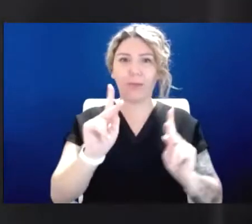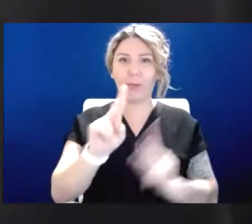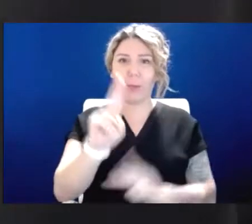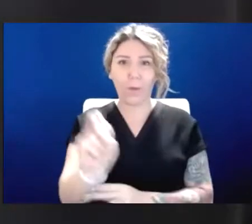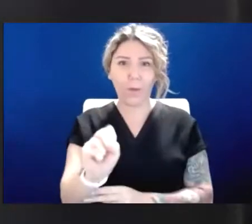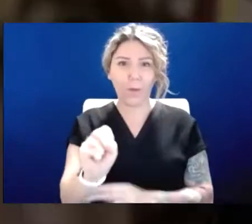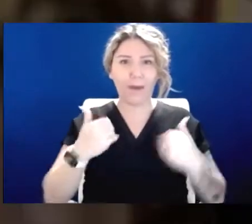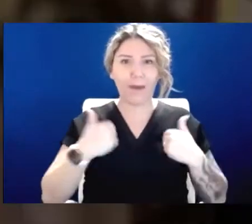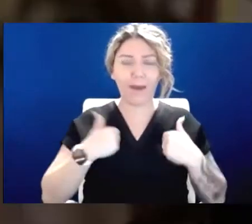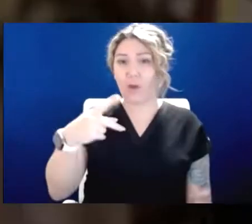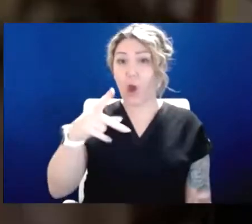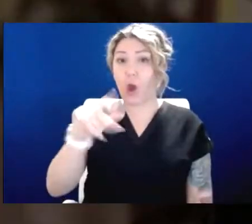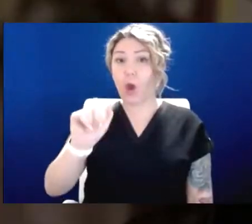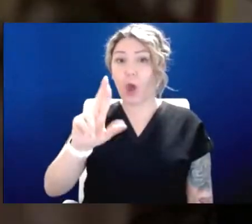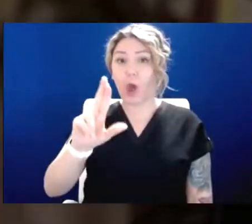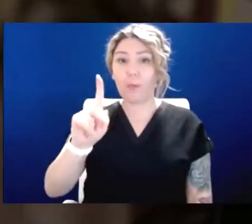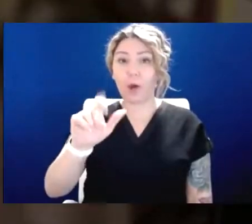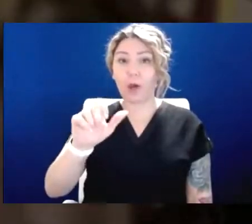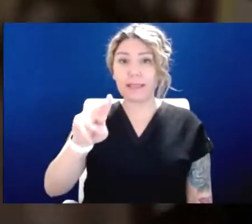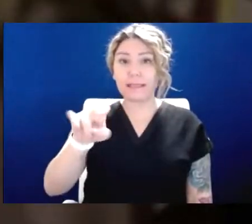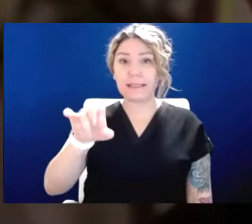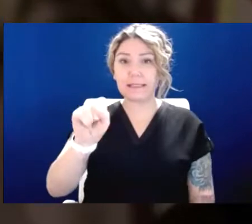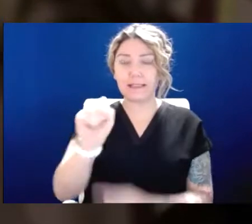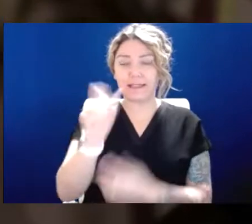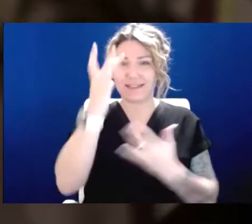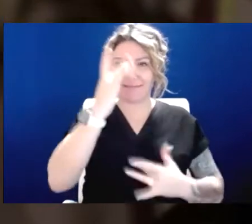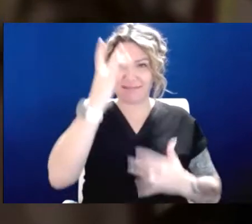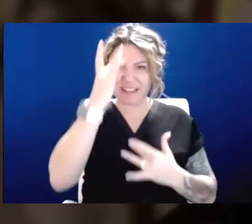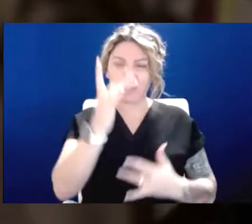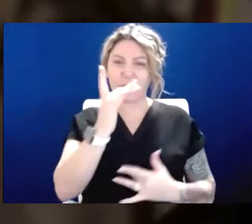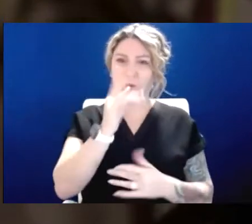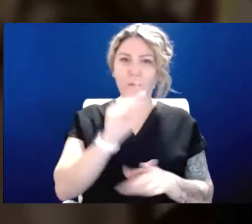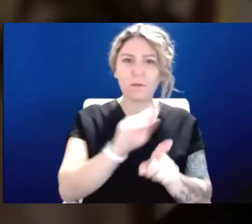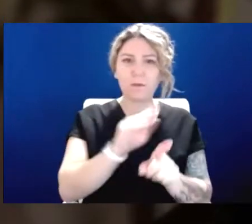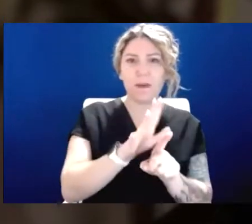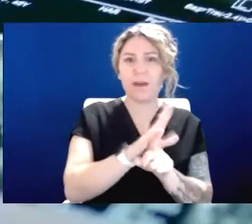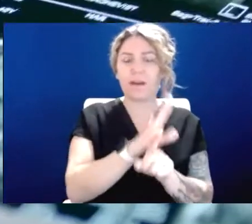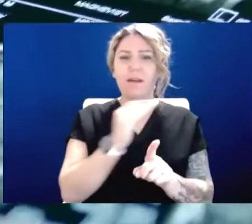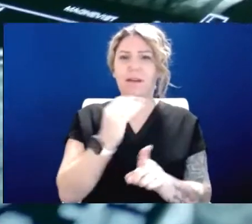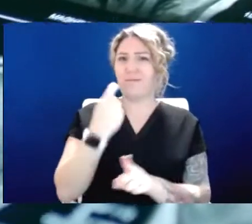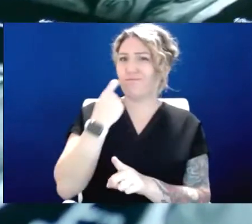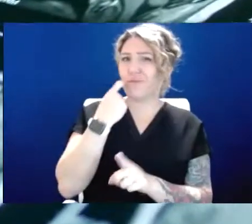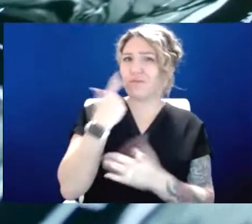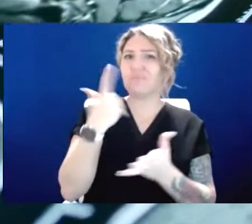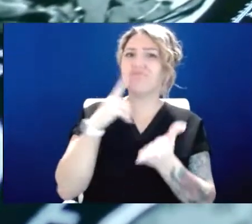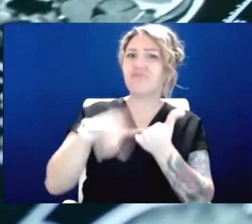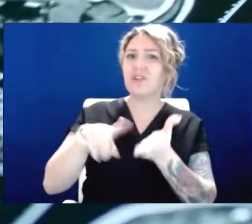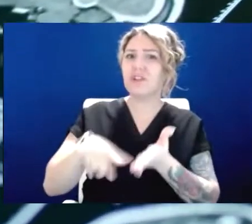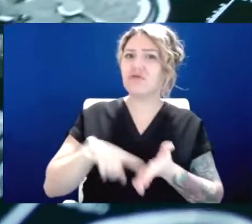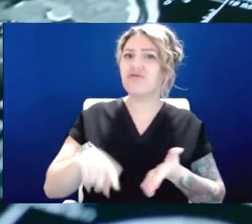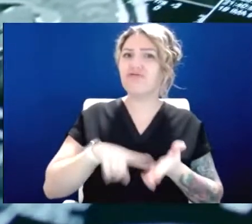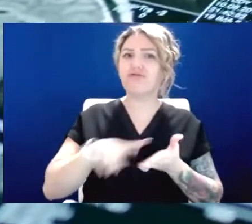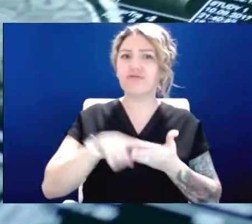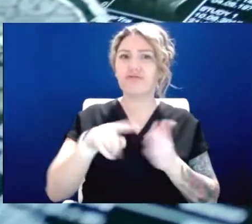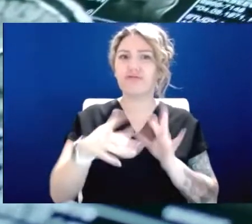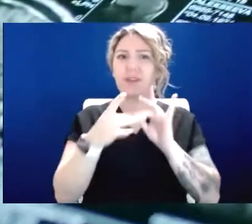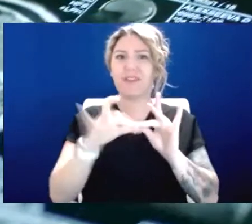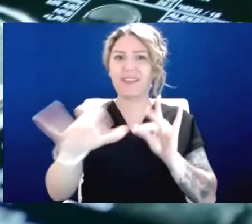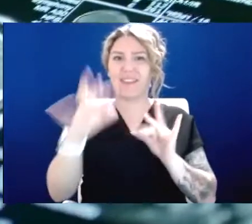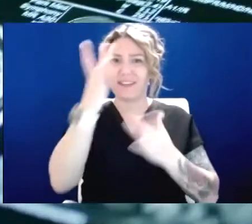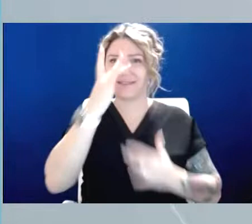most affected and why? Plus the latest on research and treatment for this debilitating disease. The Morning Medical Update starts right